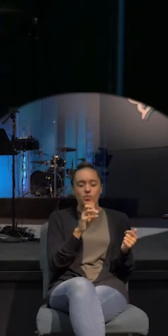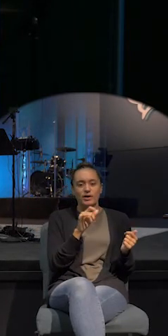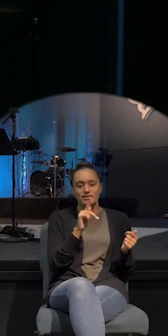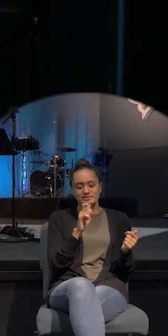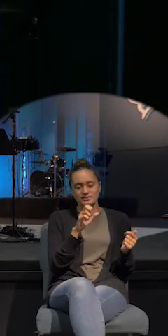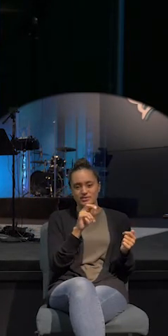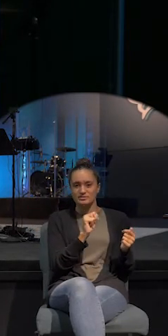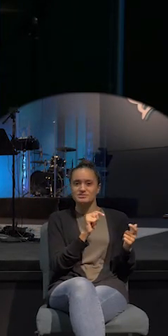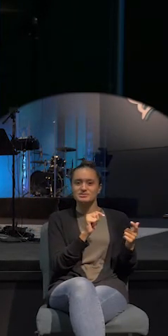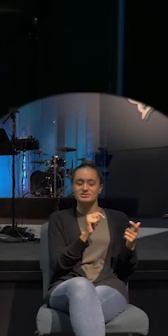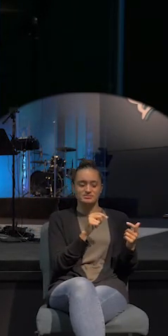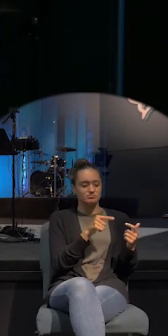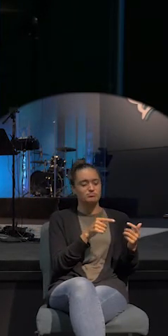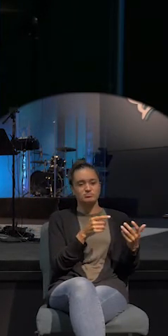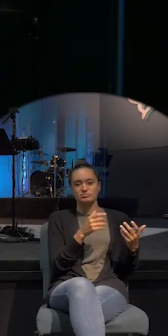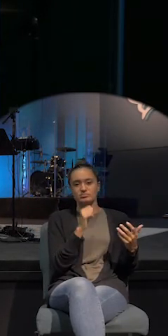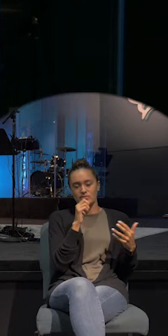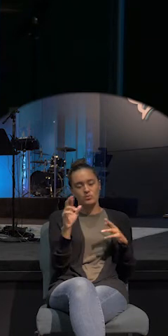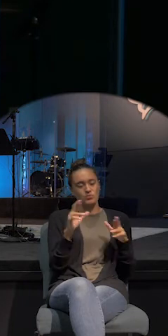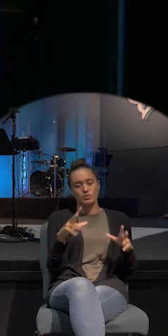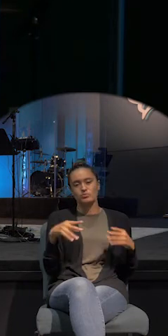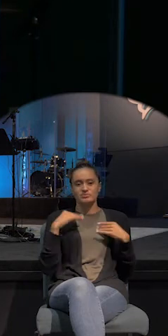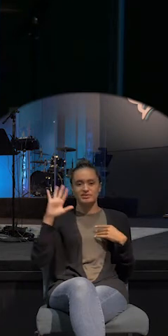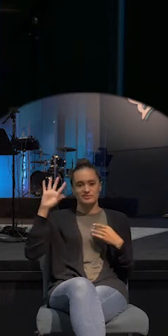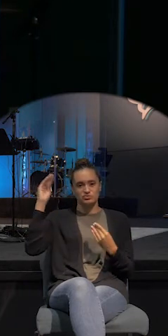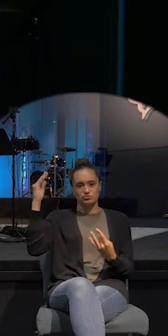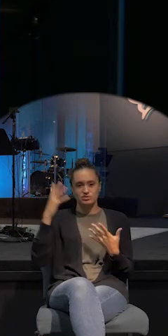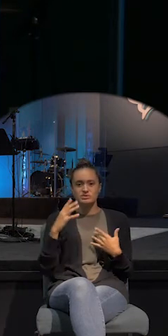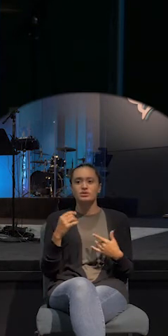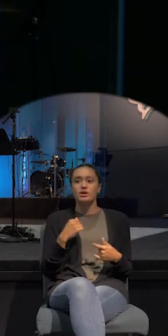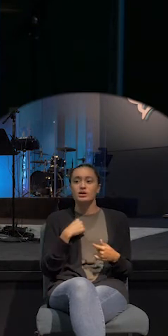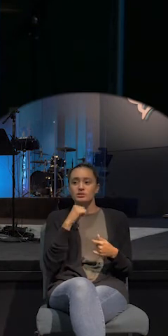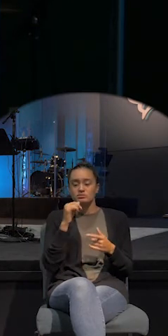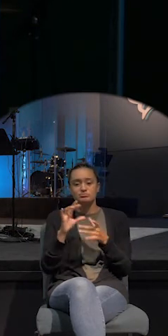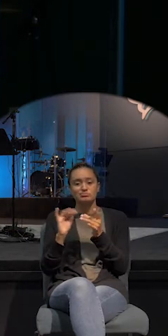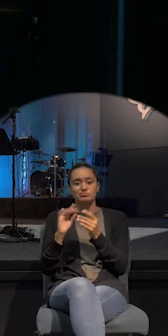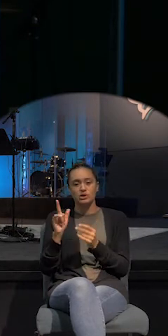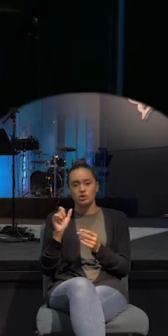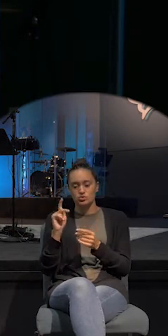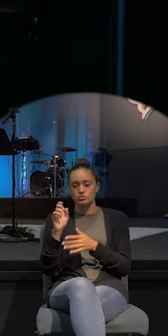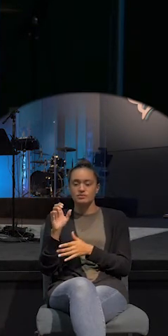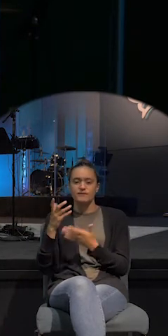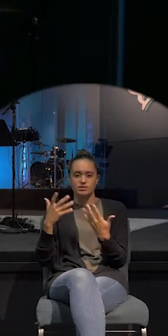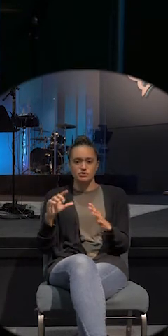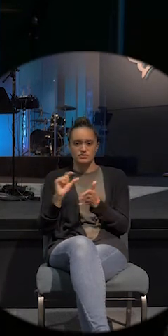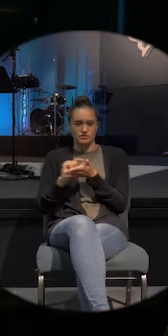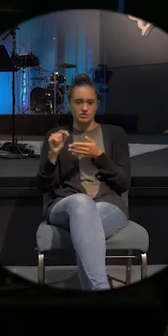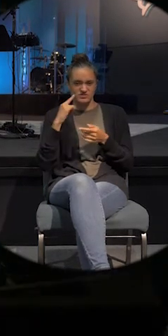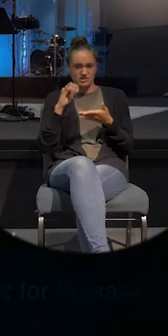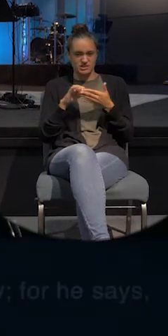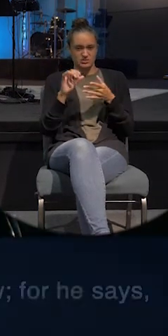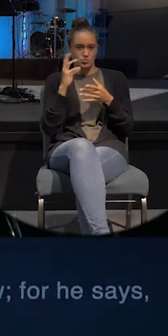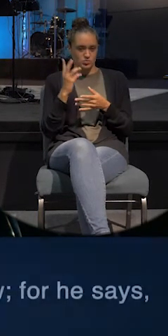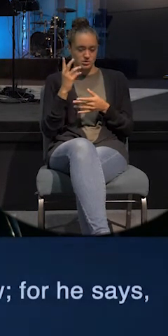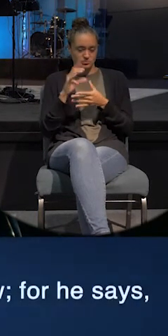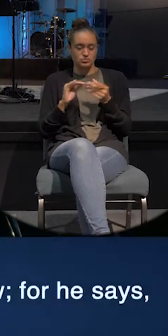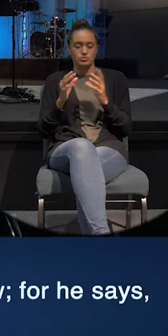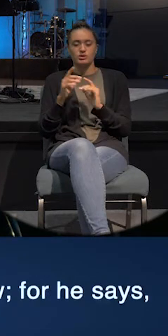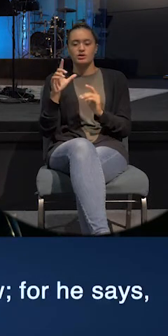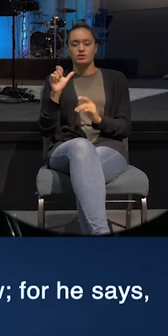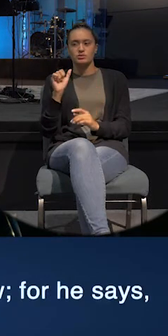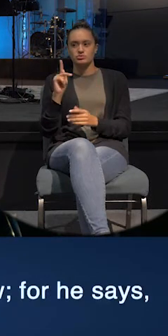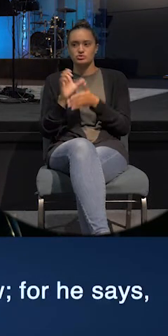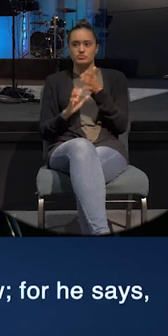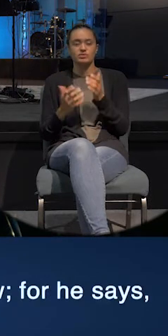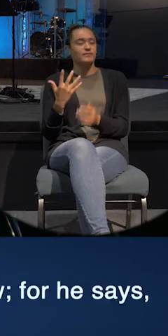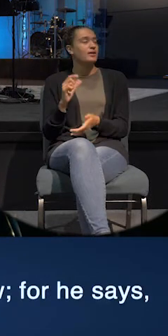week concerning the new wine, and I didn't refer to Luke's concluding verse, because in Luke chapter 5, verse 39, Jesus